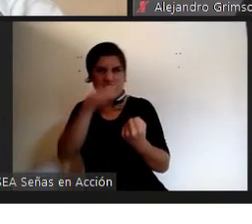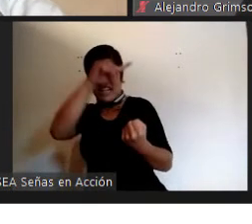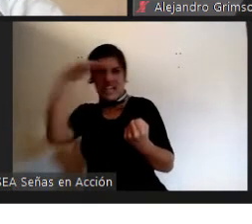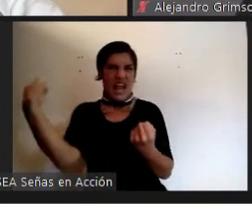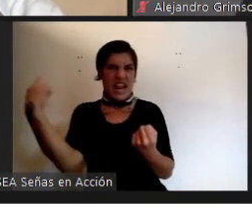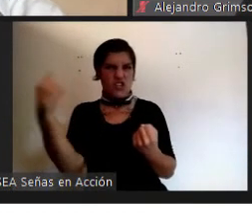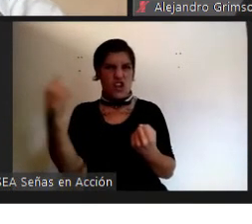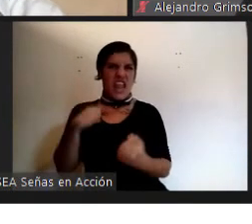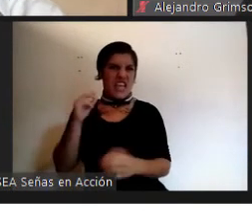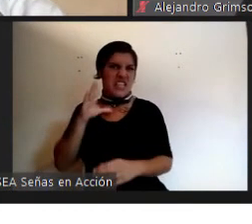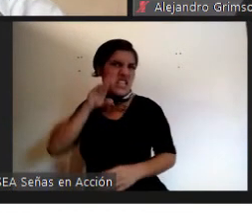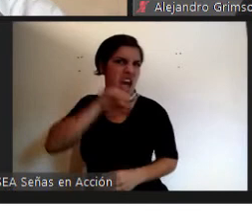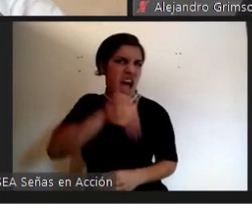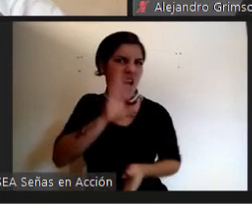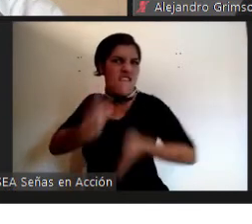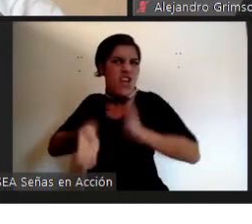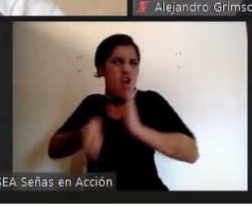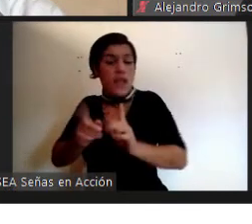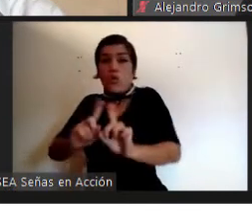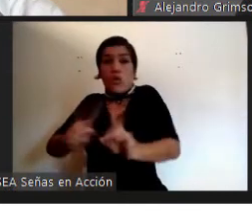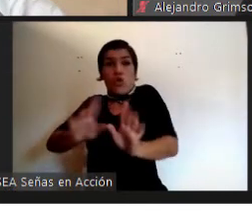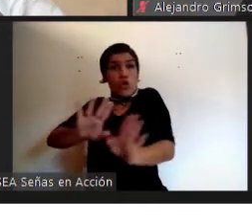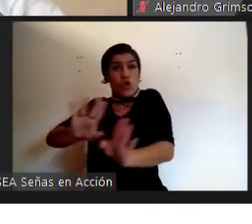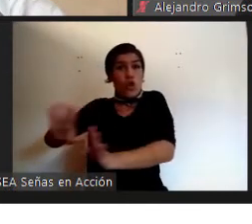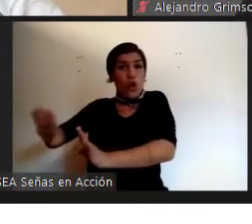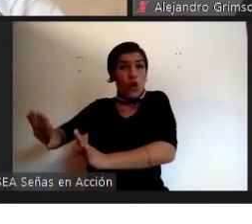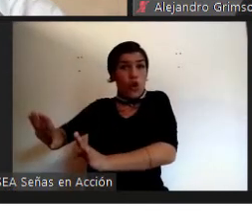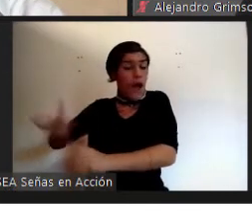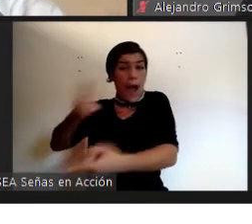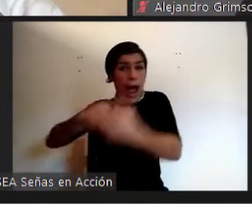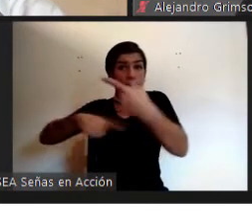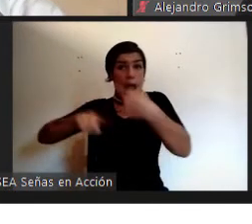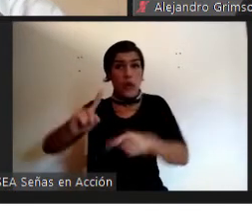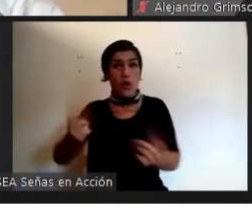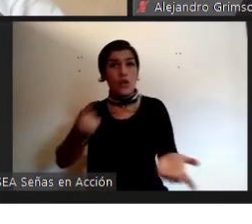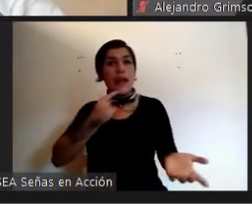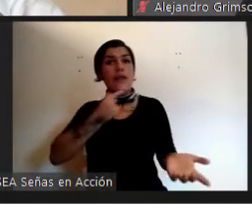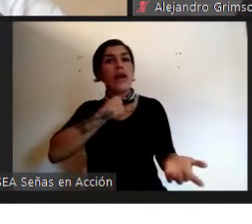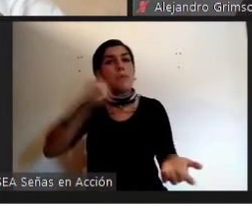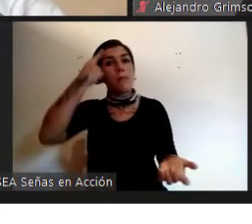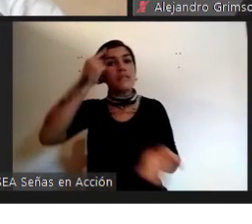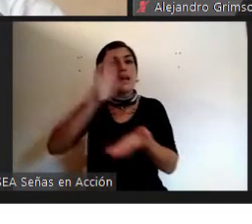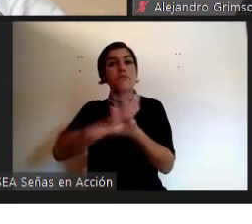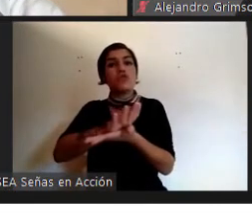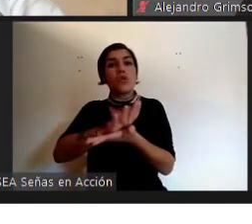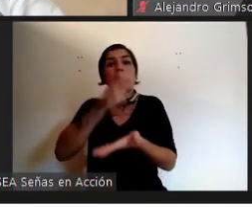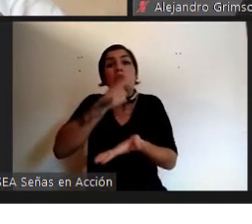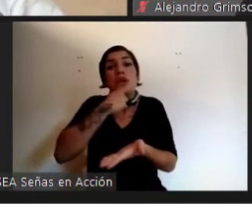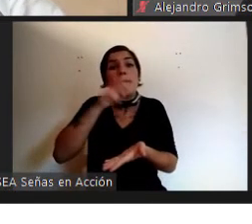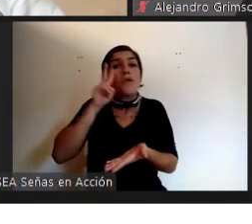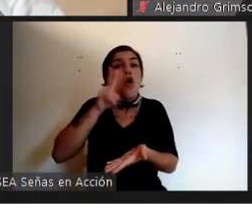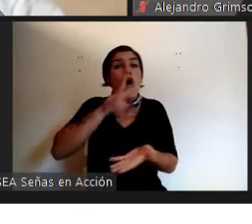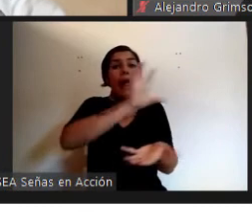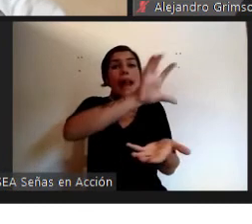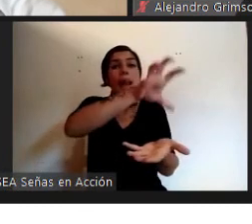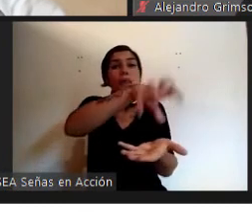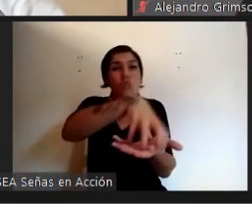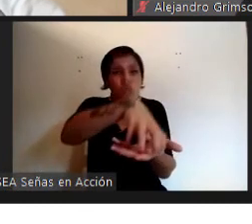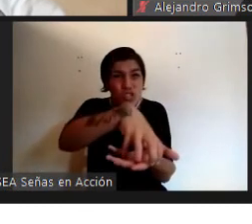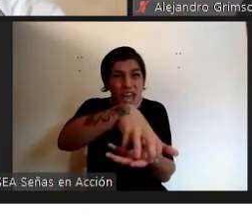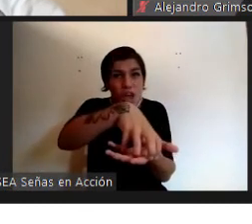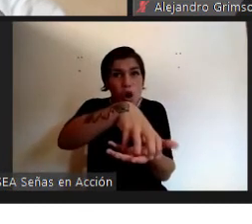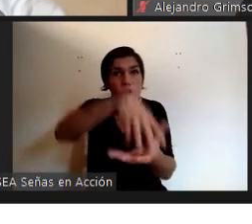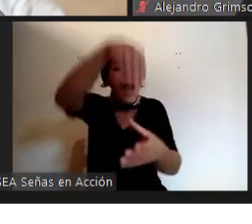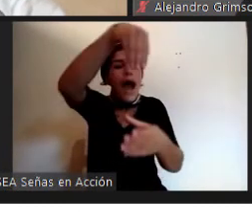view. But on the contrary, thinking about museum solutions in regions around the